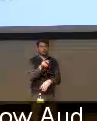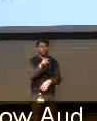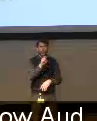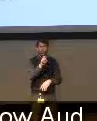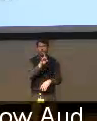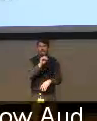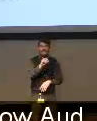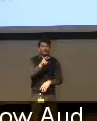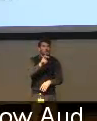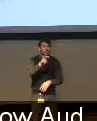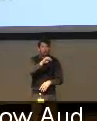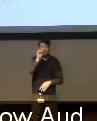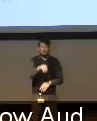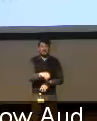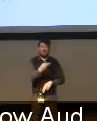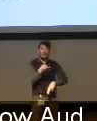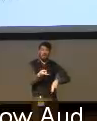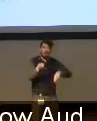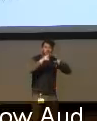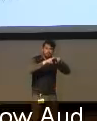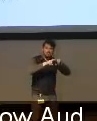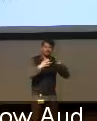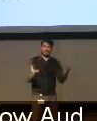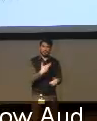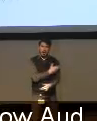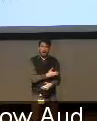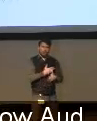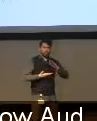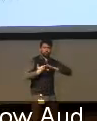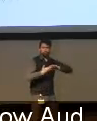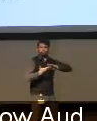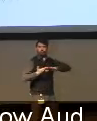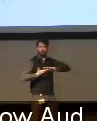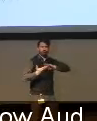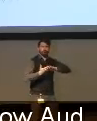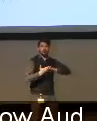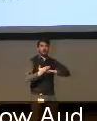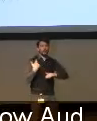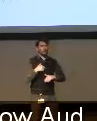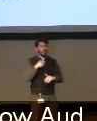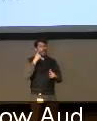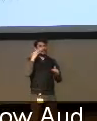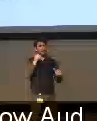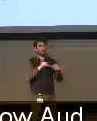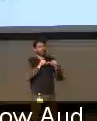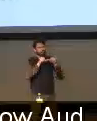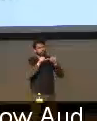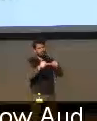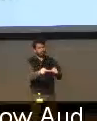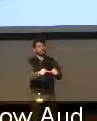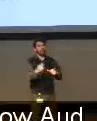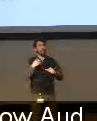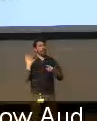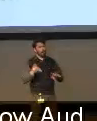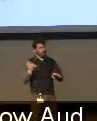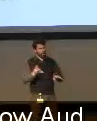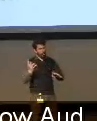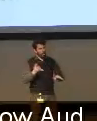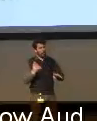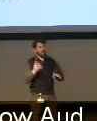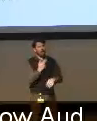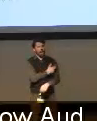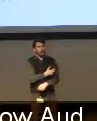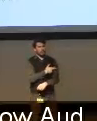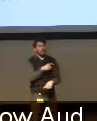our typical ICU capacity. And we expect that to continue for some time. These patients will be in our hospital for a long time before that